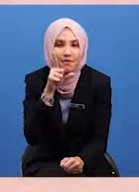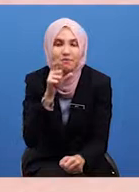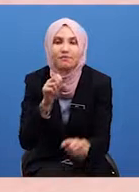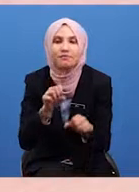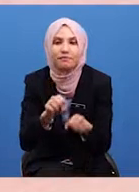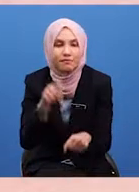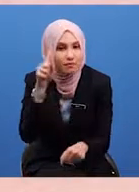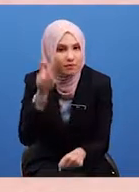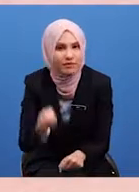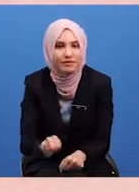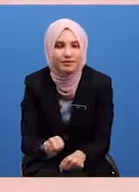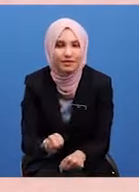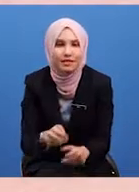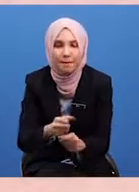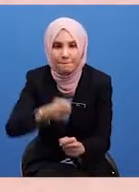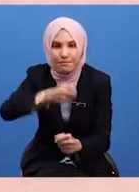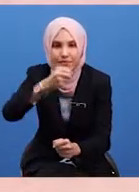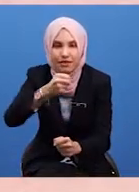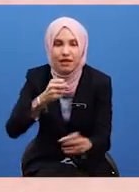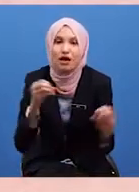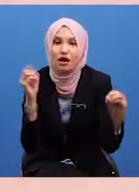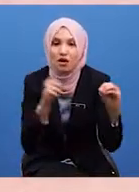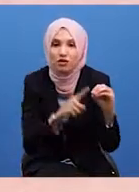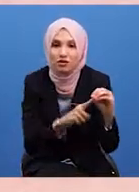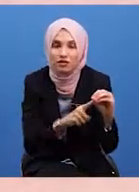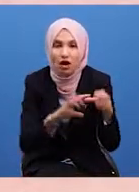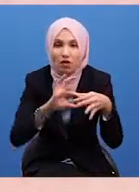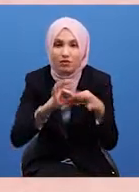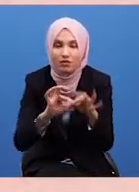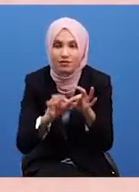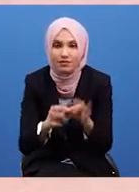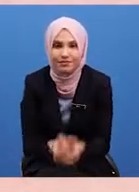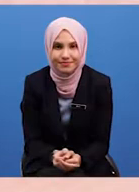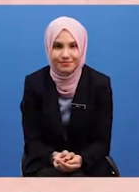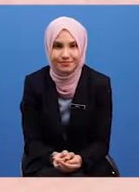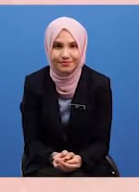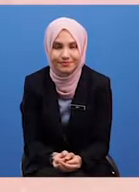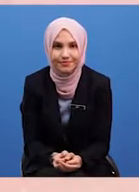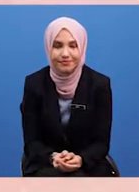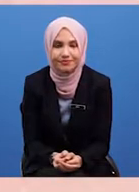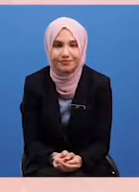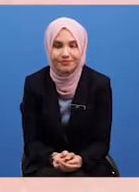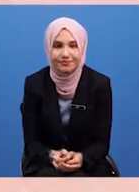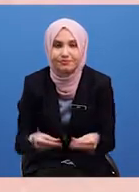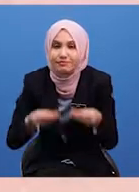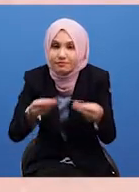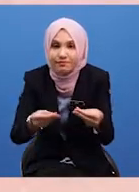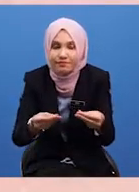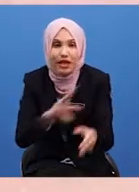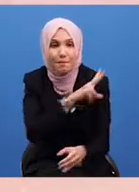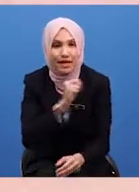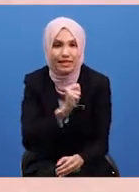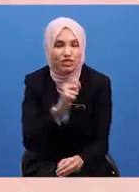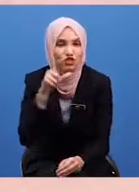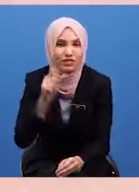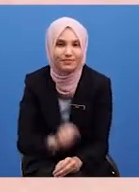the originality of the story. He even changes the result and gives the medal to Lin.